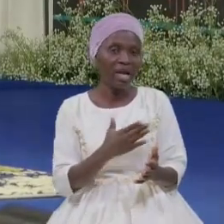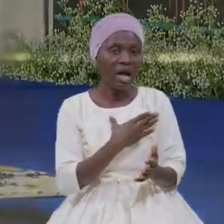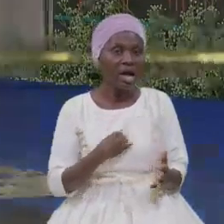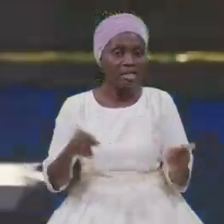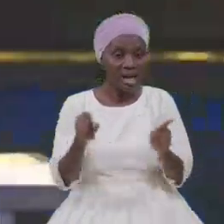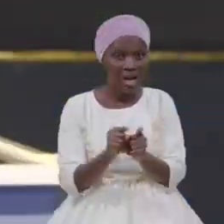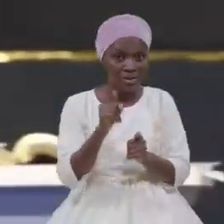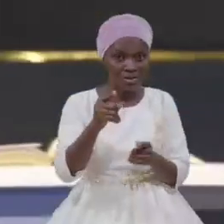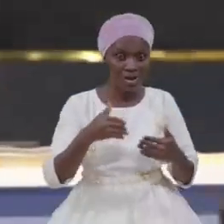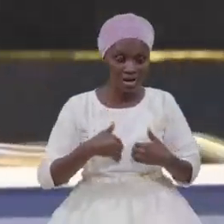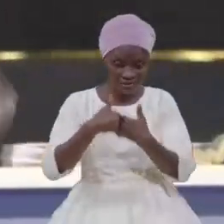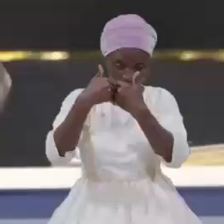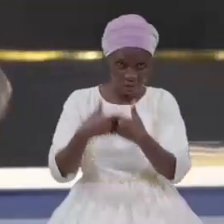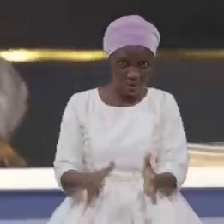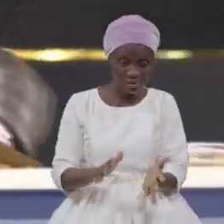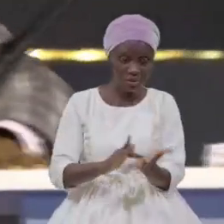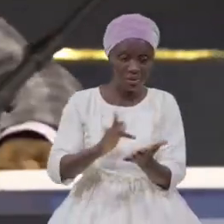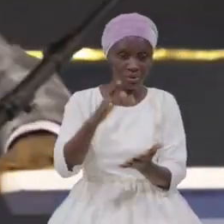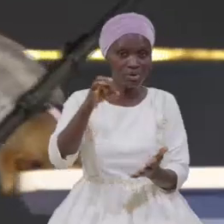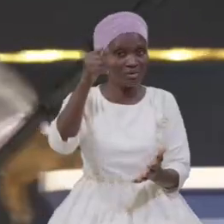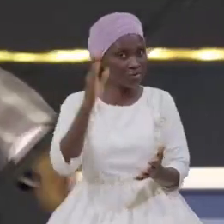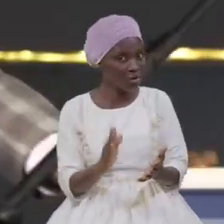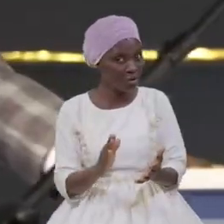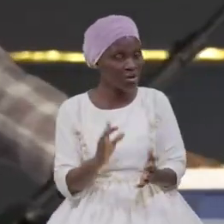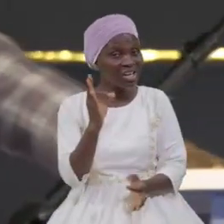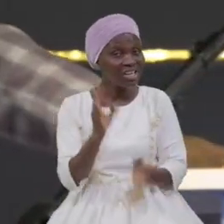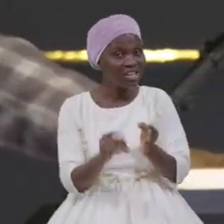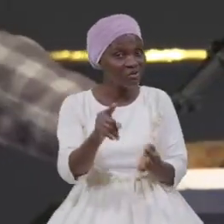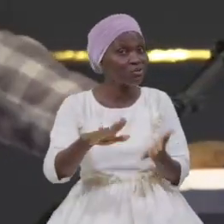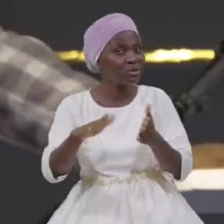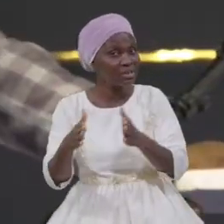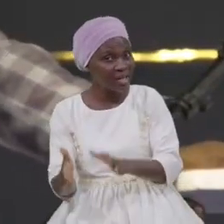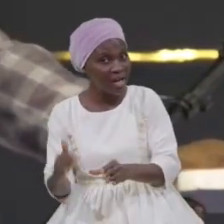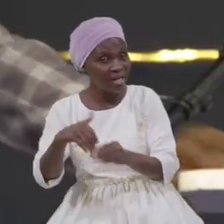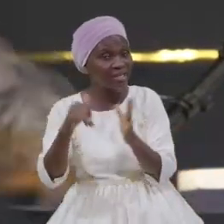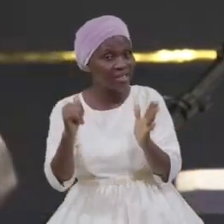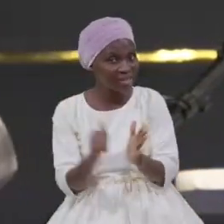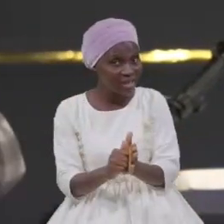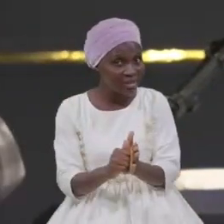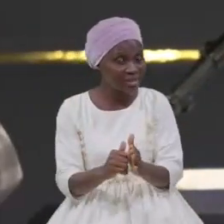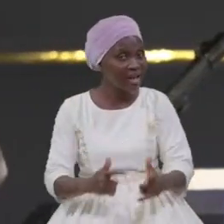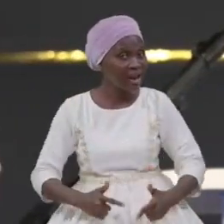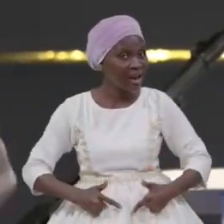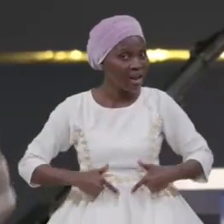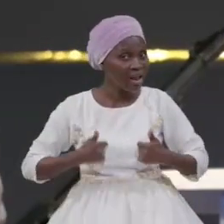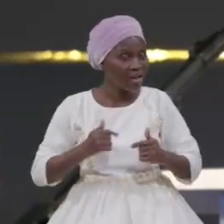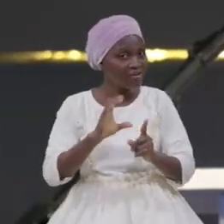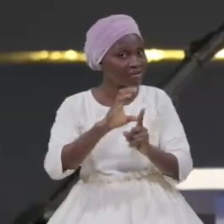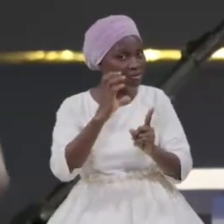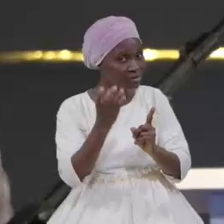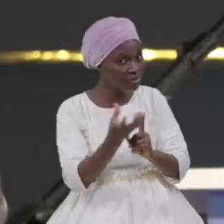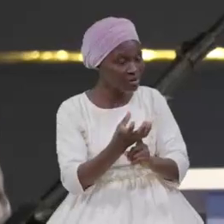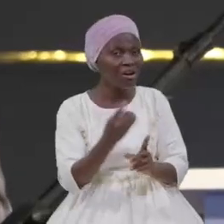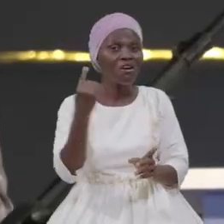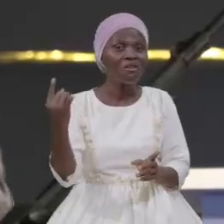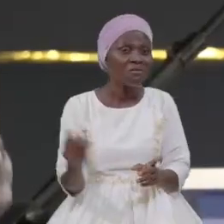of the glory of God, if you died in that condition forever and ever,